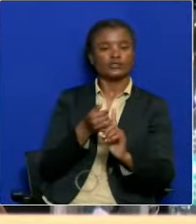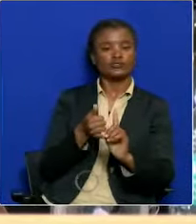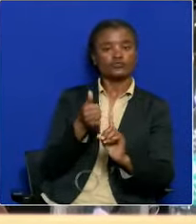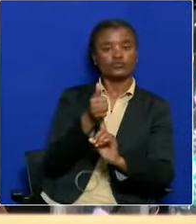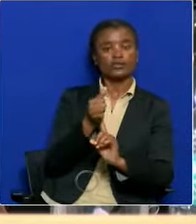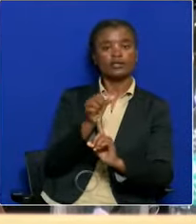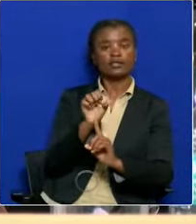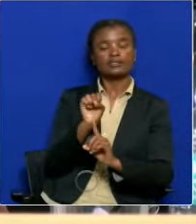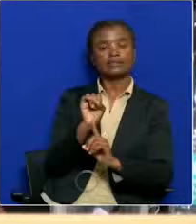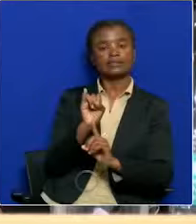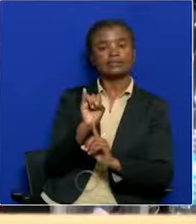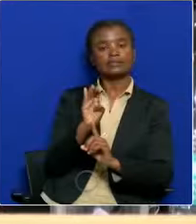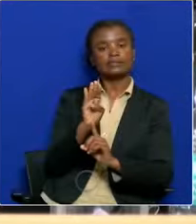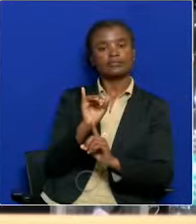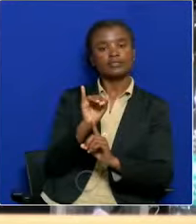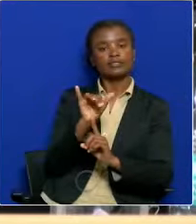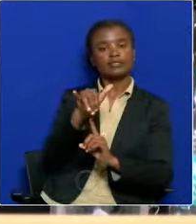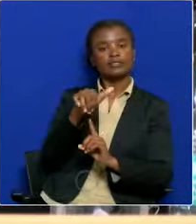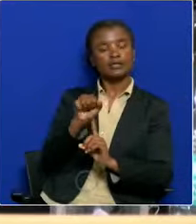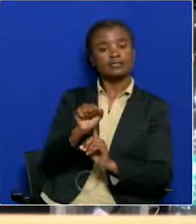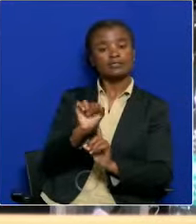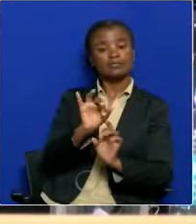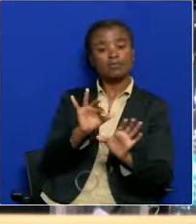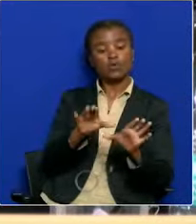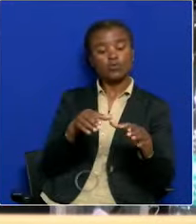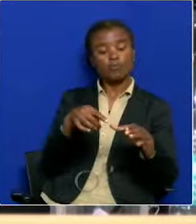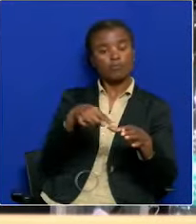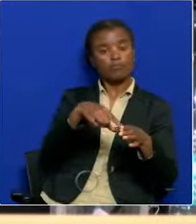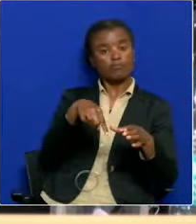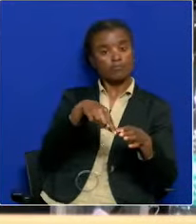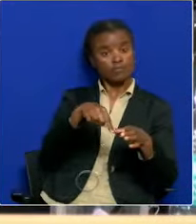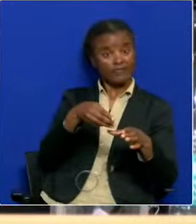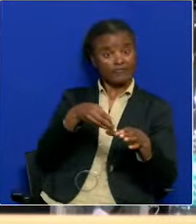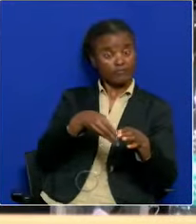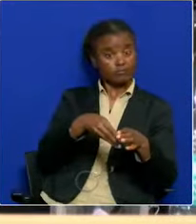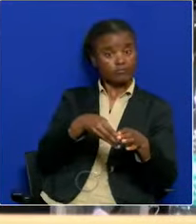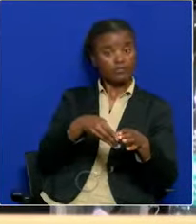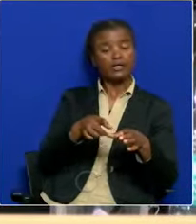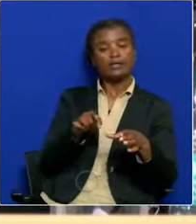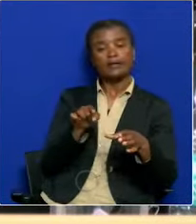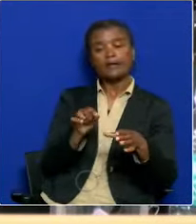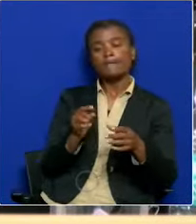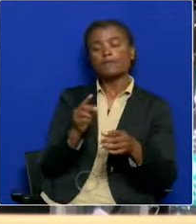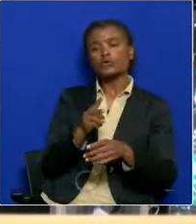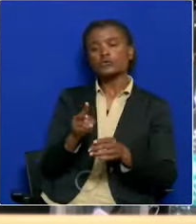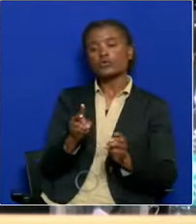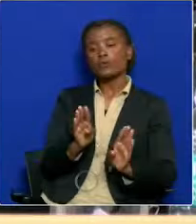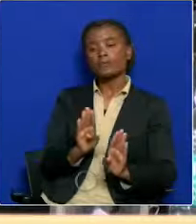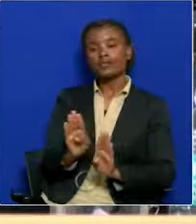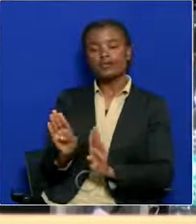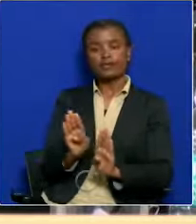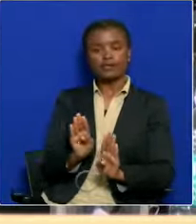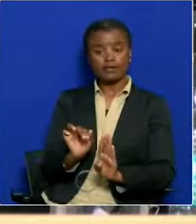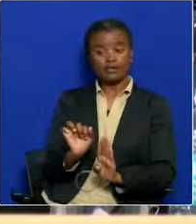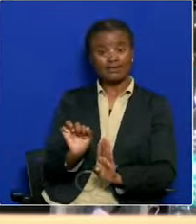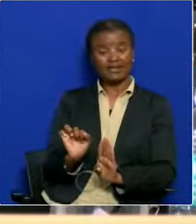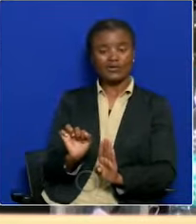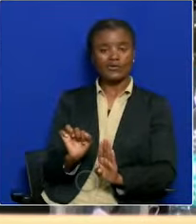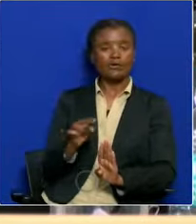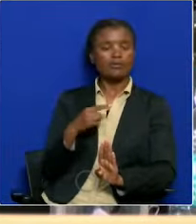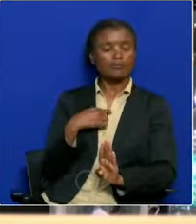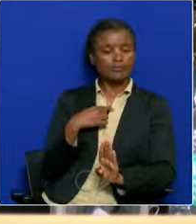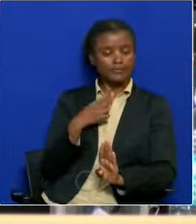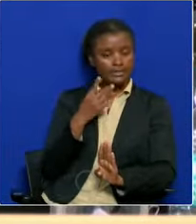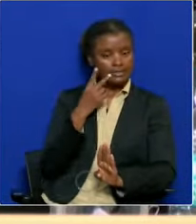mean, from this conduct, and just if you look at the pattern that emerges, how else were they supposed